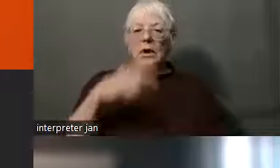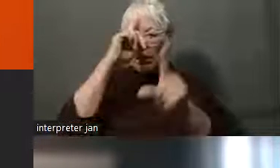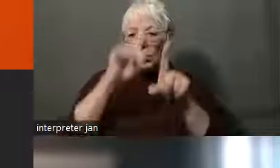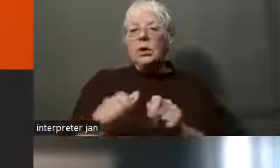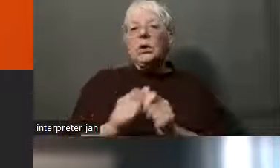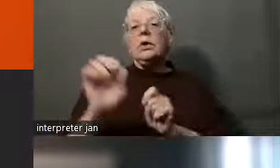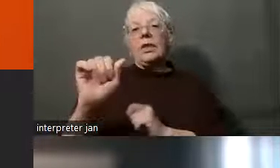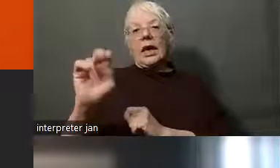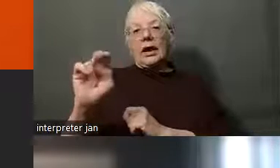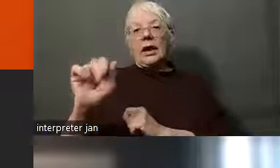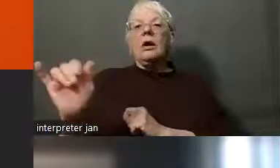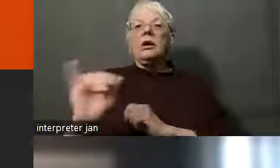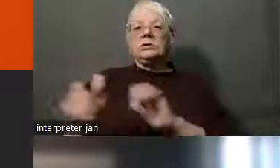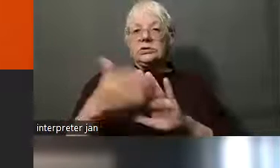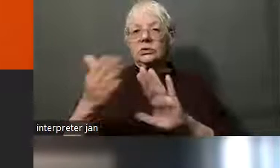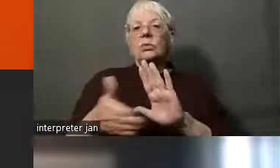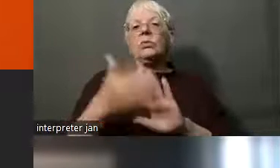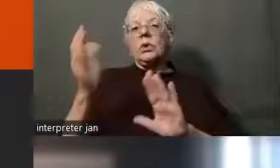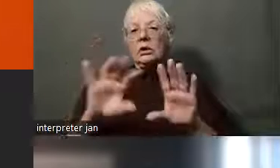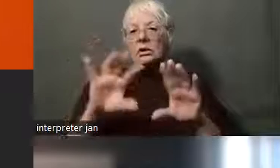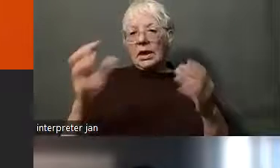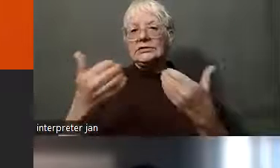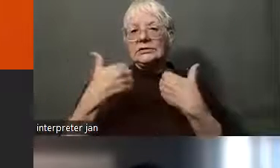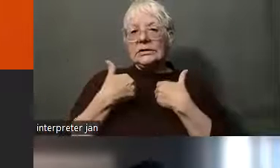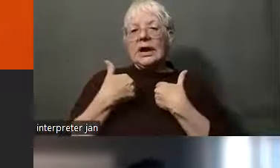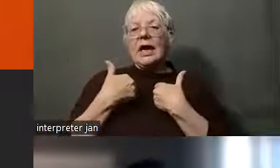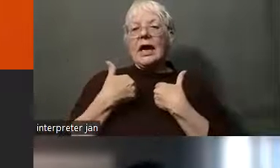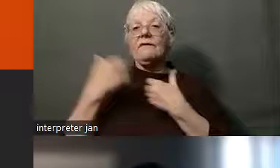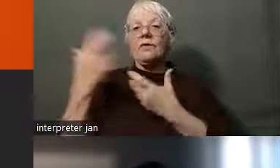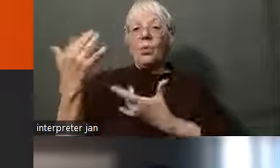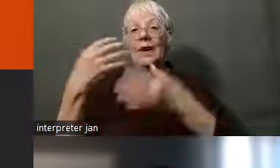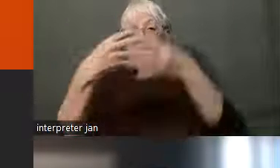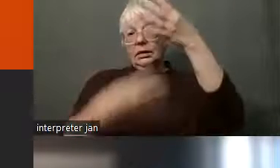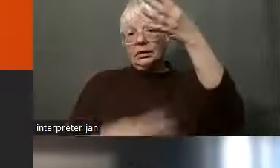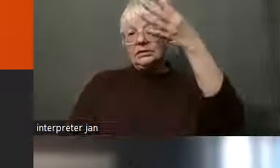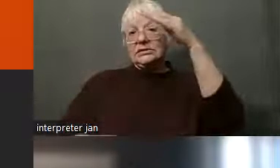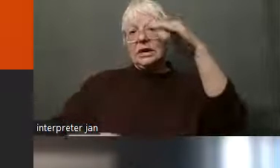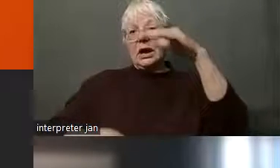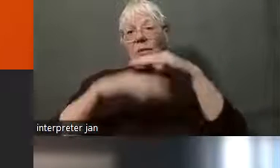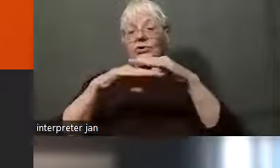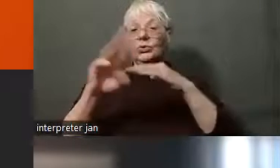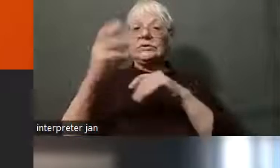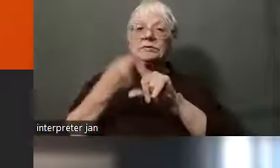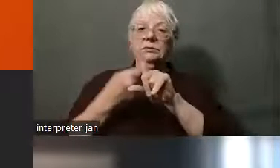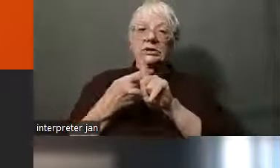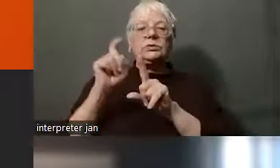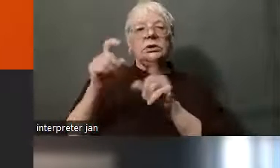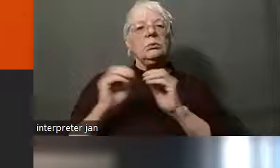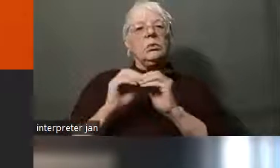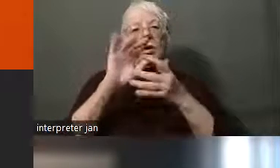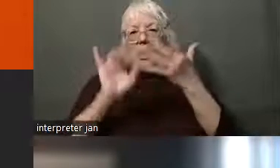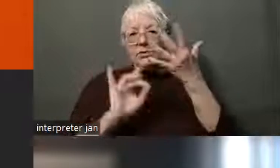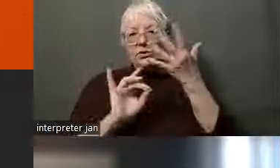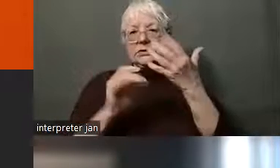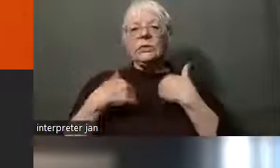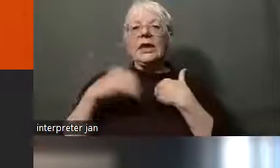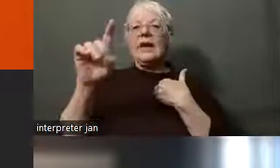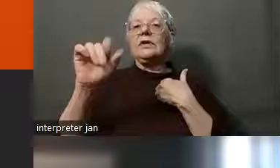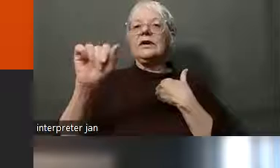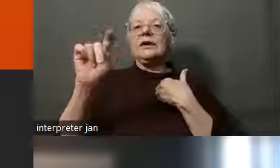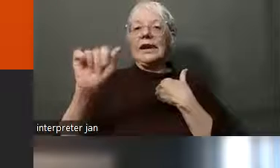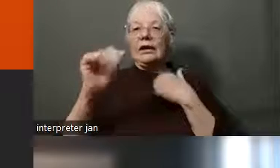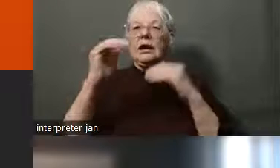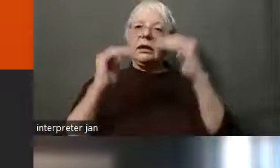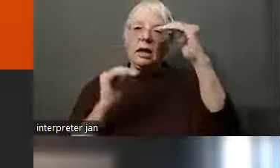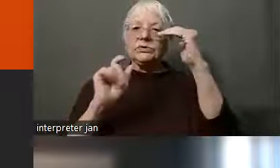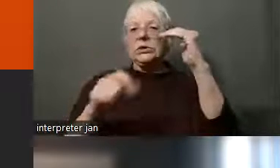We also run court-ordered classes and have wait lists of up to 6 months. There need to be more options. We have data gaps. We need